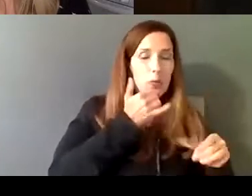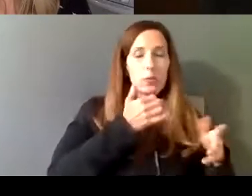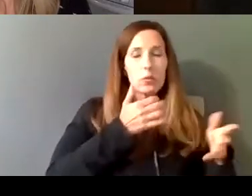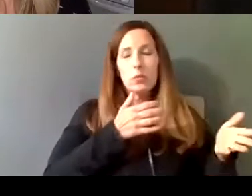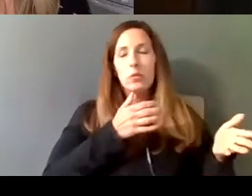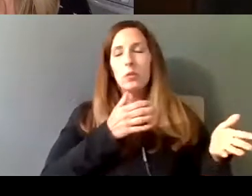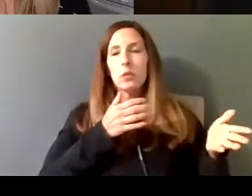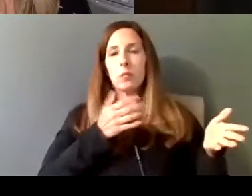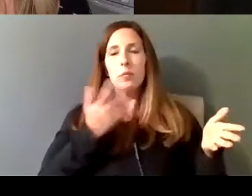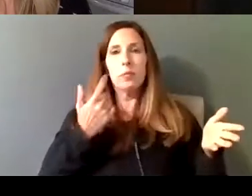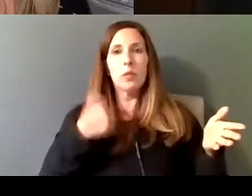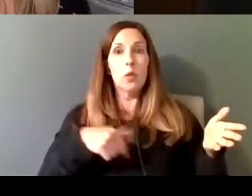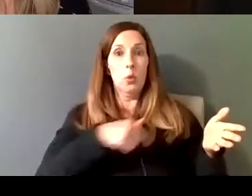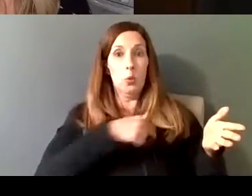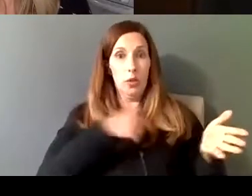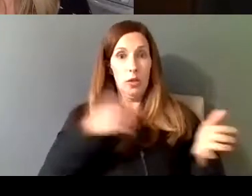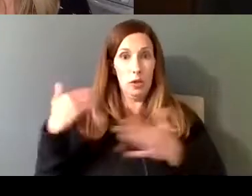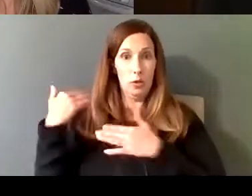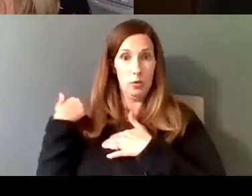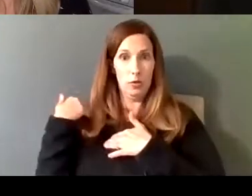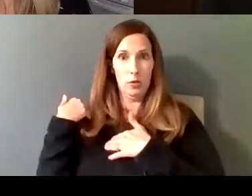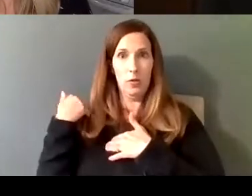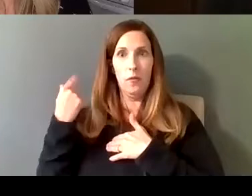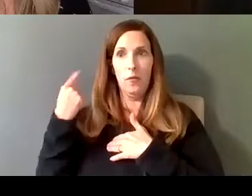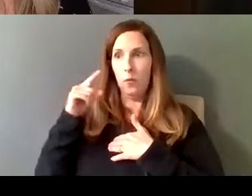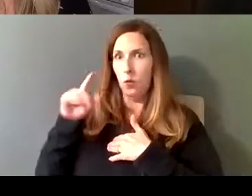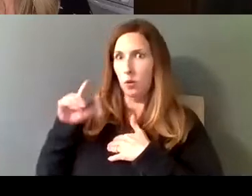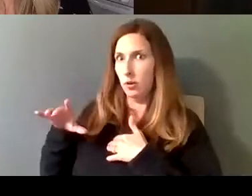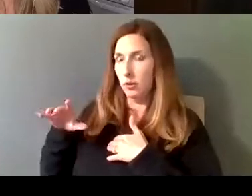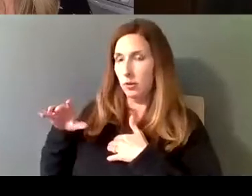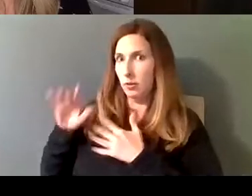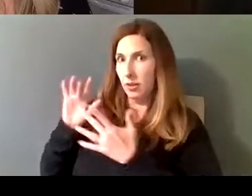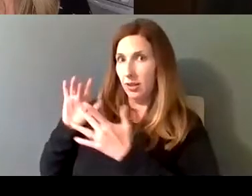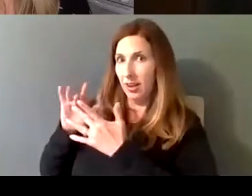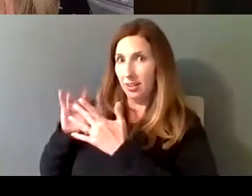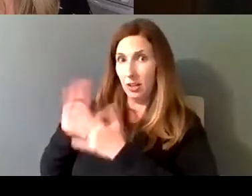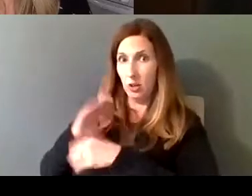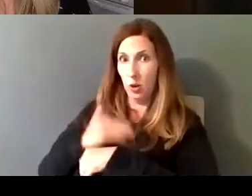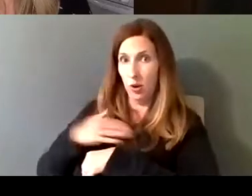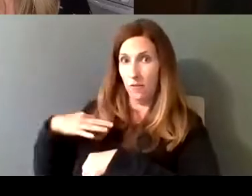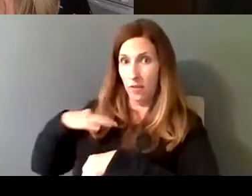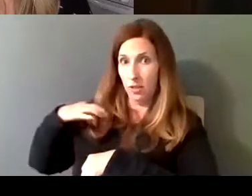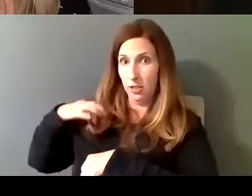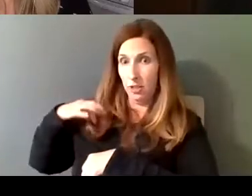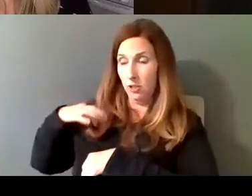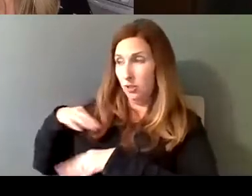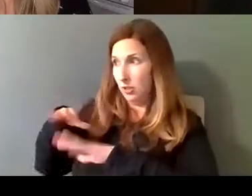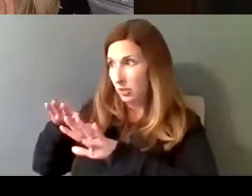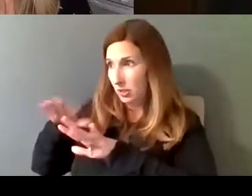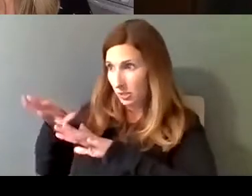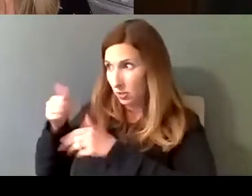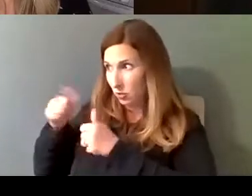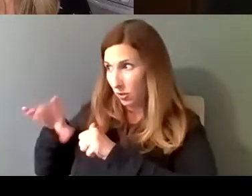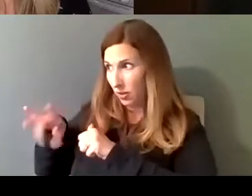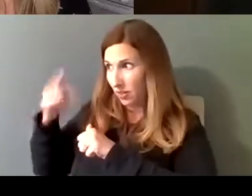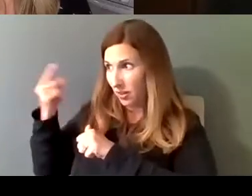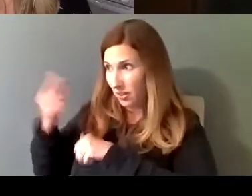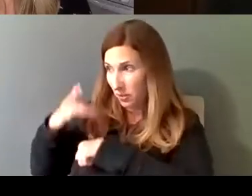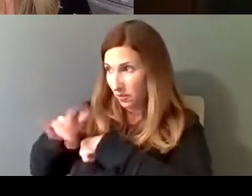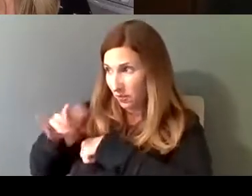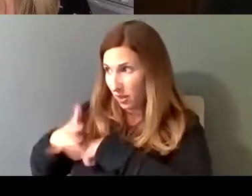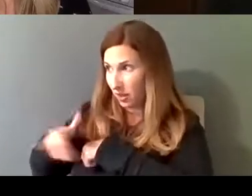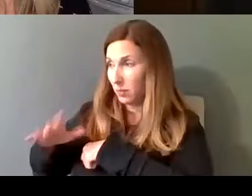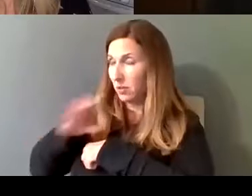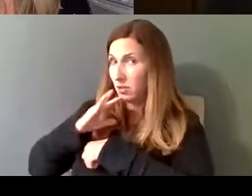then we would be responsible for circling back with our group of natural helper volunteers. And we would try to find someone who's available and who speaks